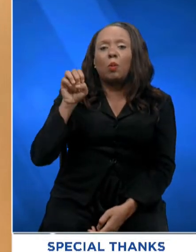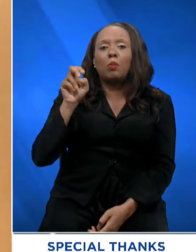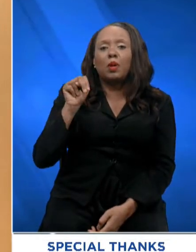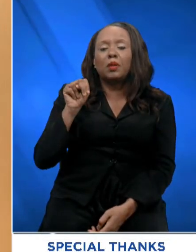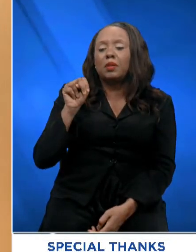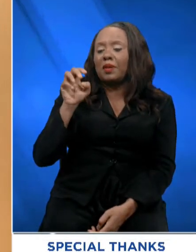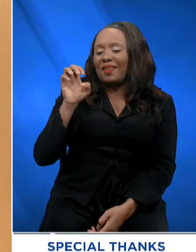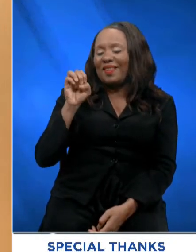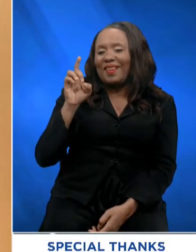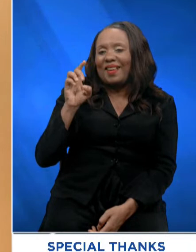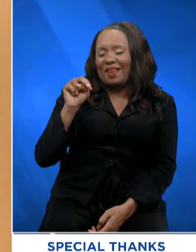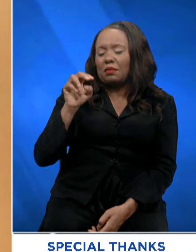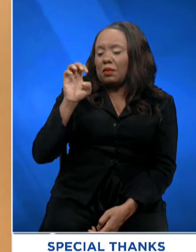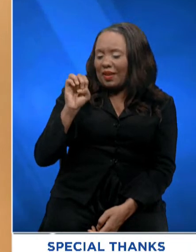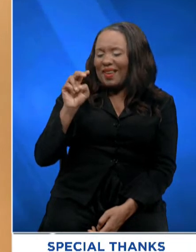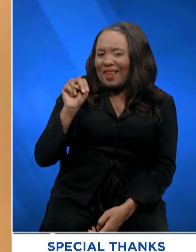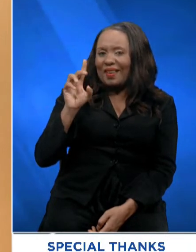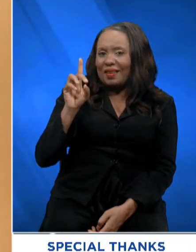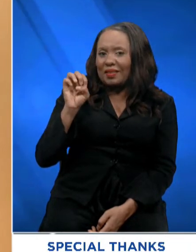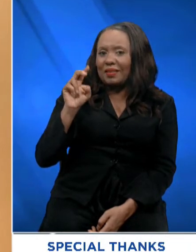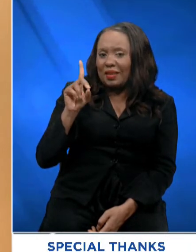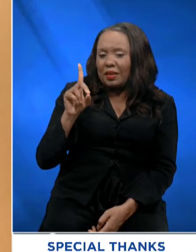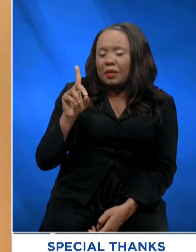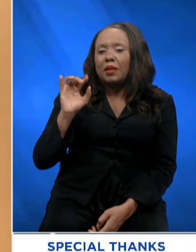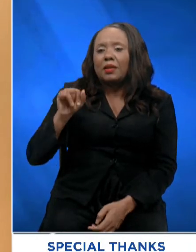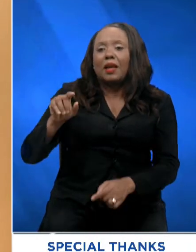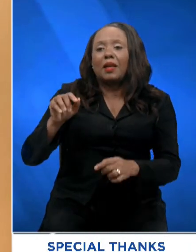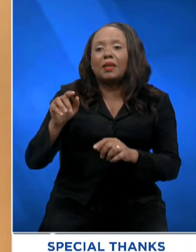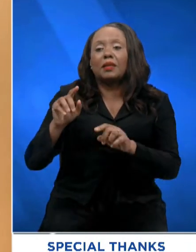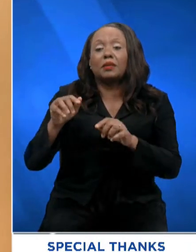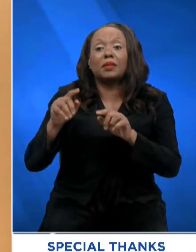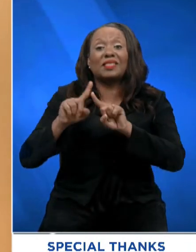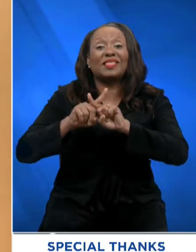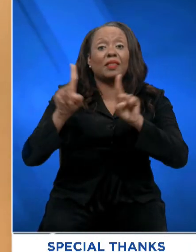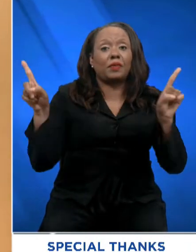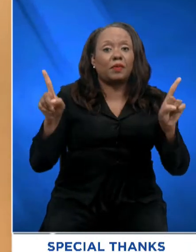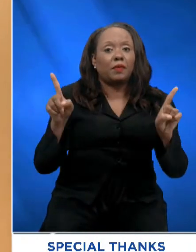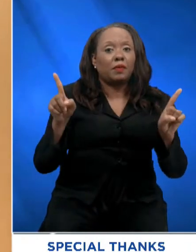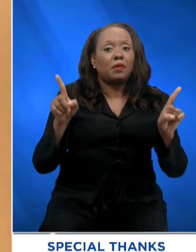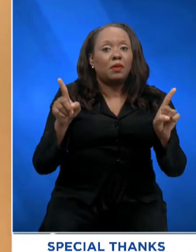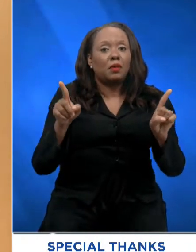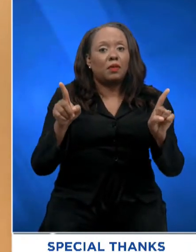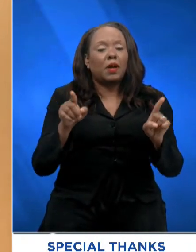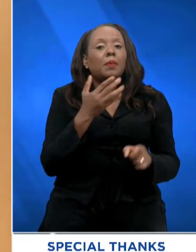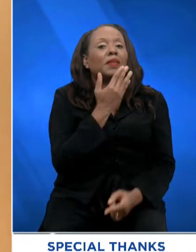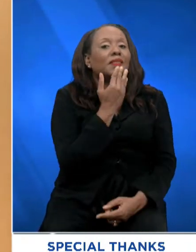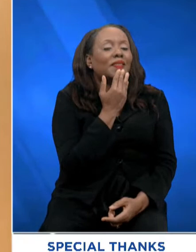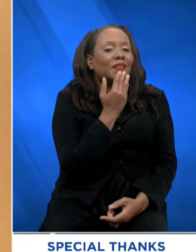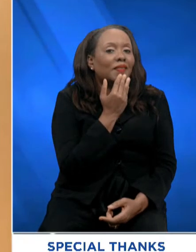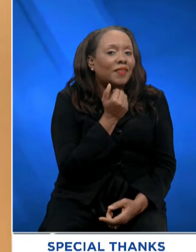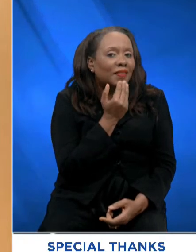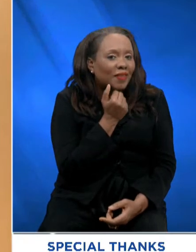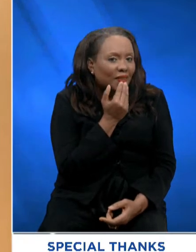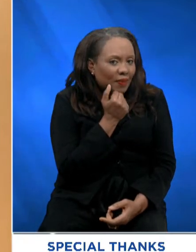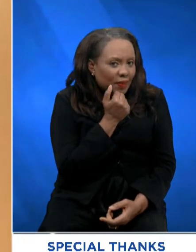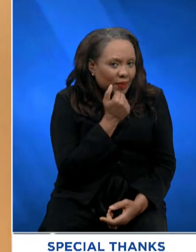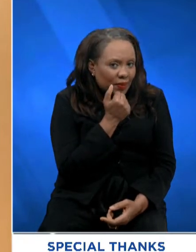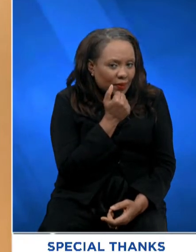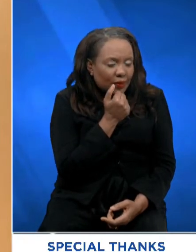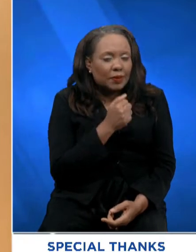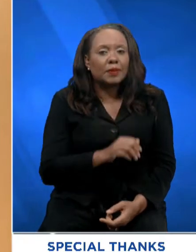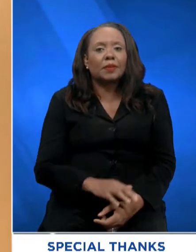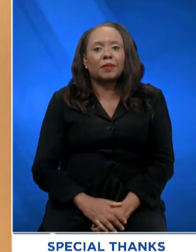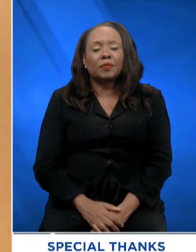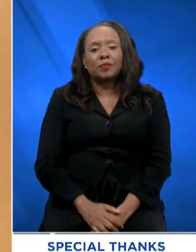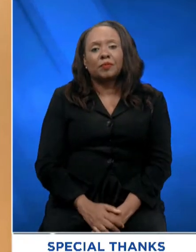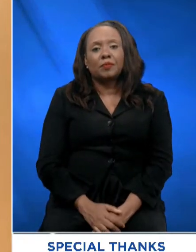usually separate from diabetic retinopathy. But because diabetes tends to occur in,